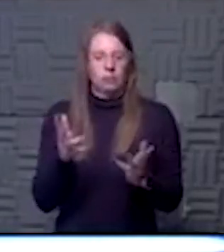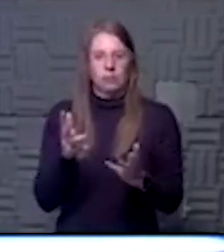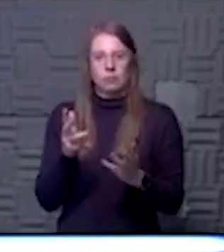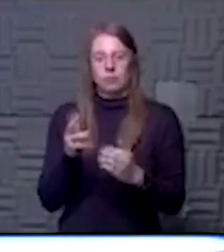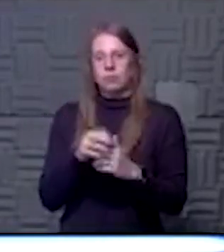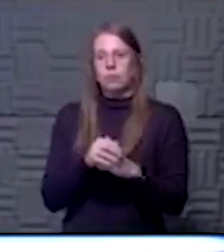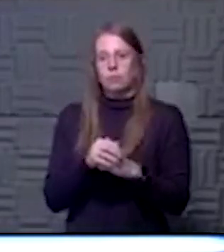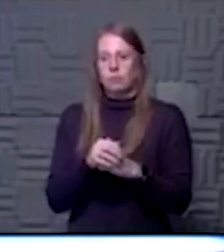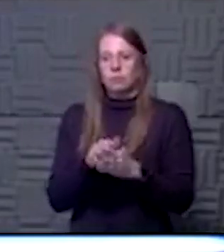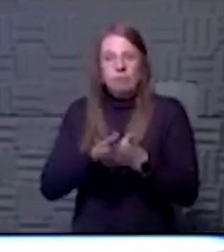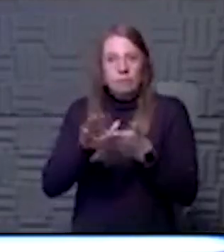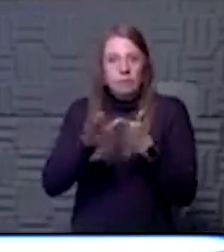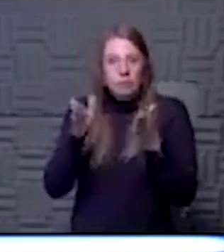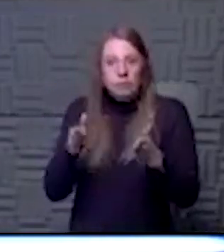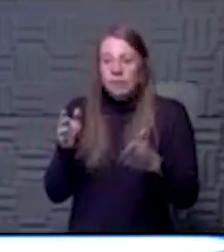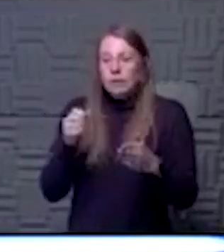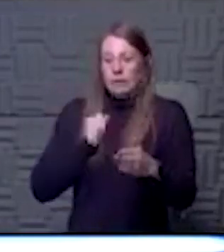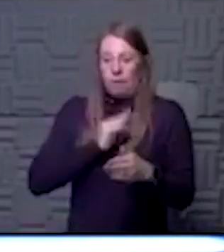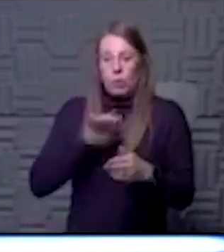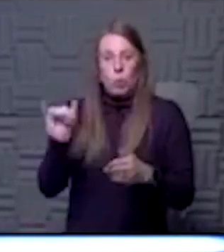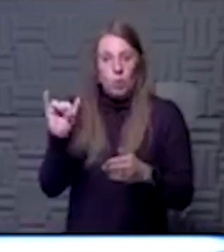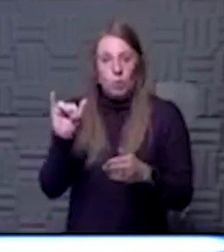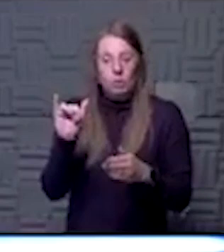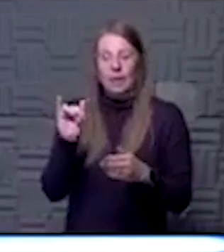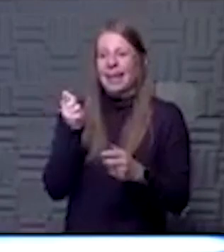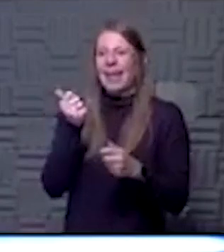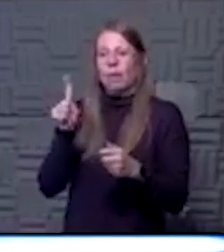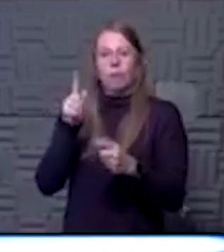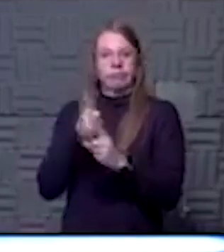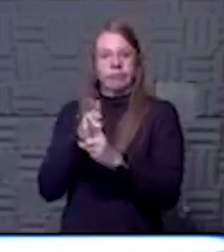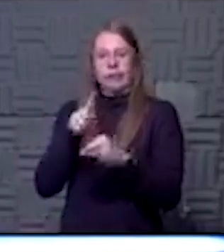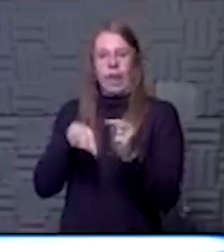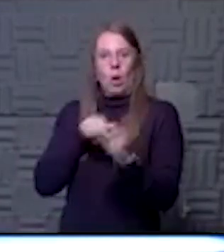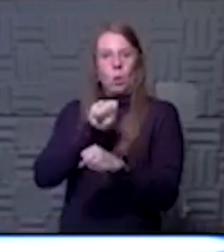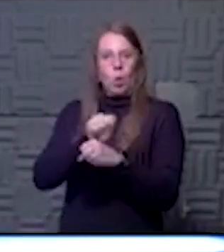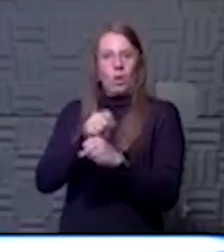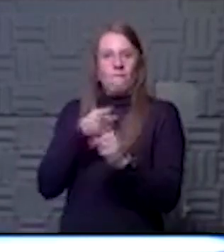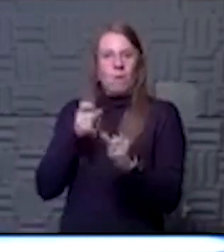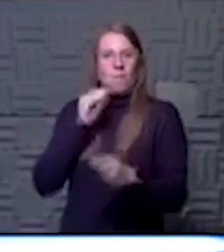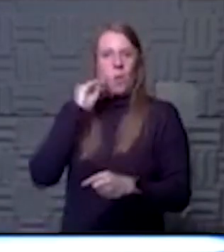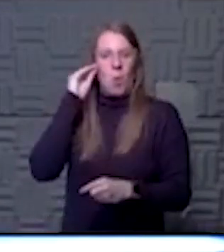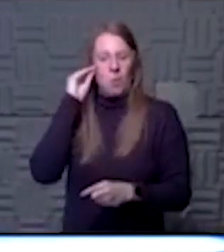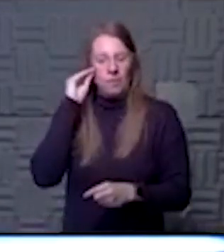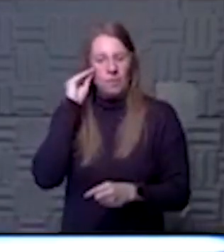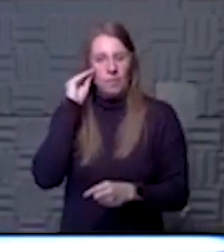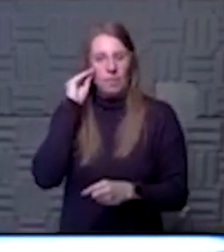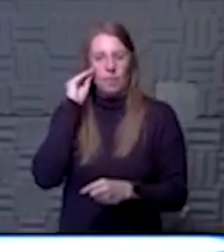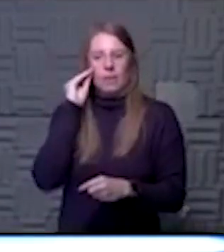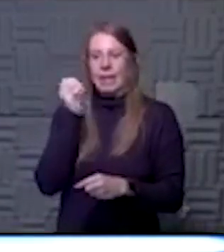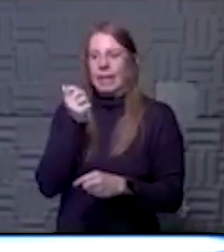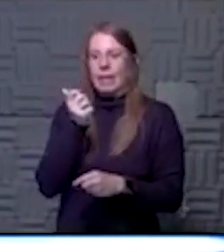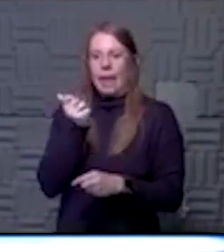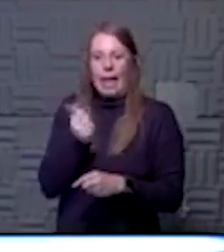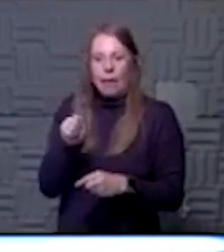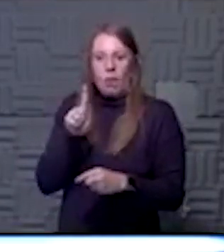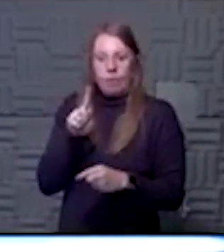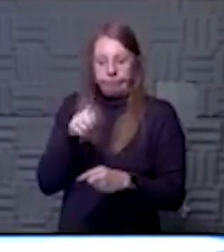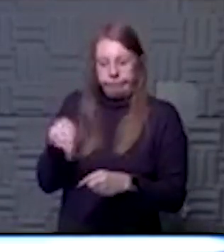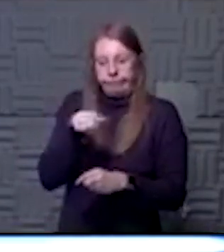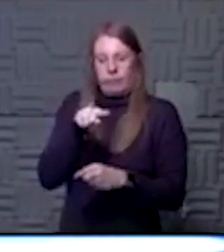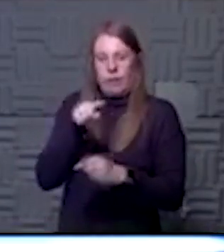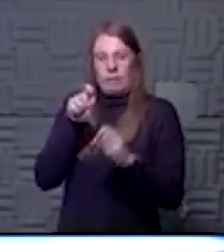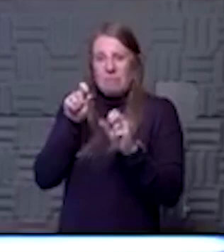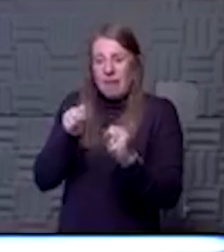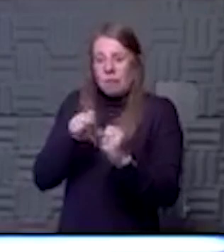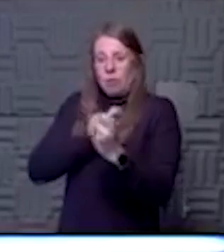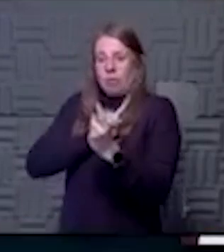work from home, essentially in a hospital setting that is going to be in contact with potential COVID